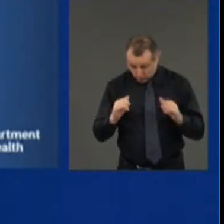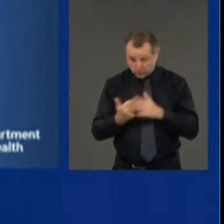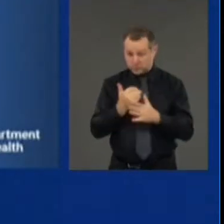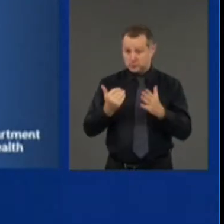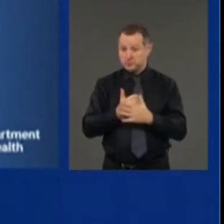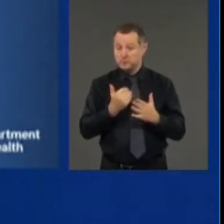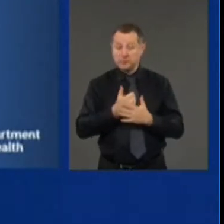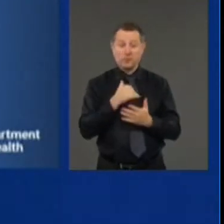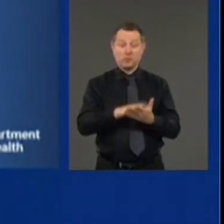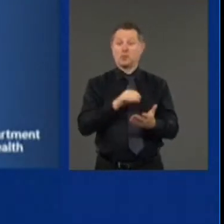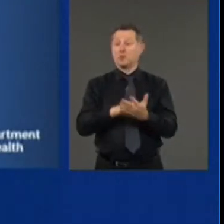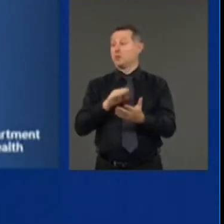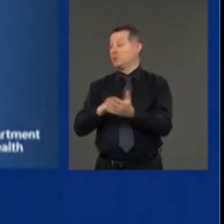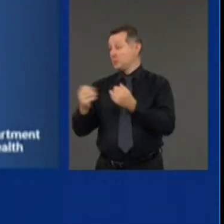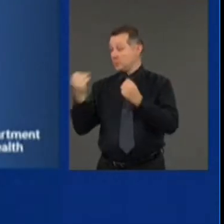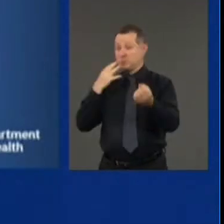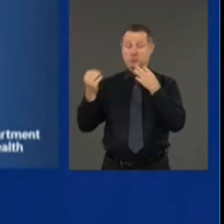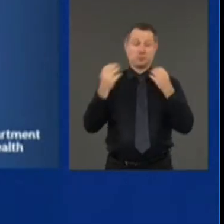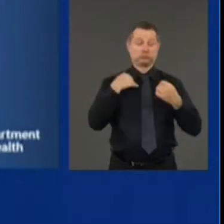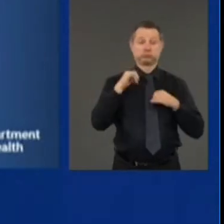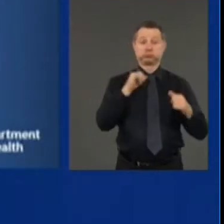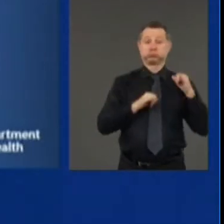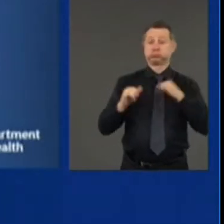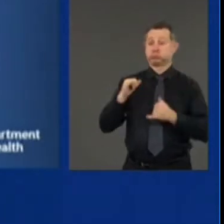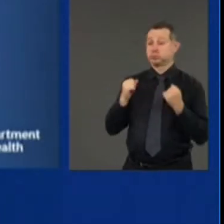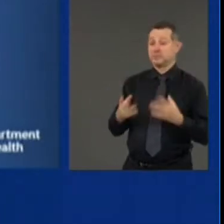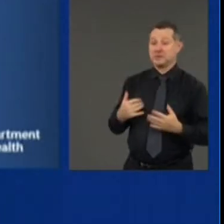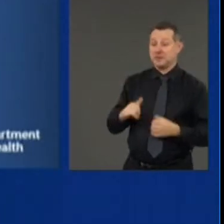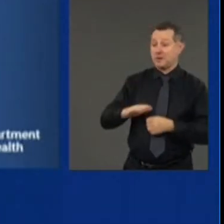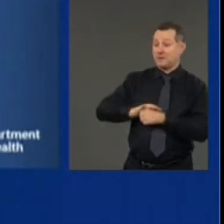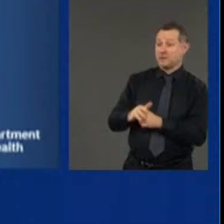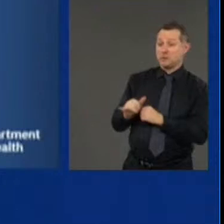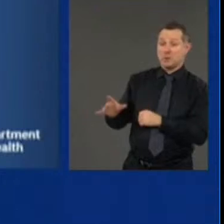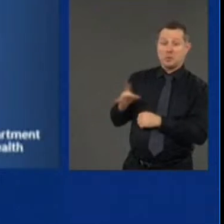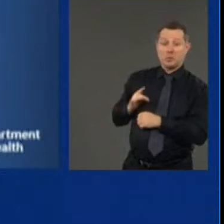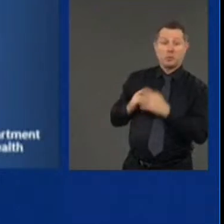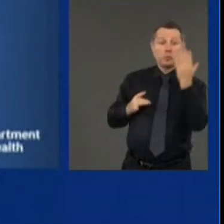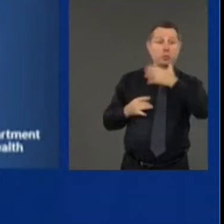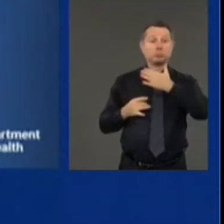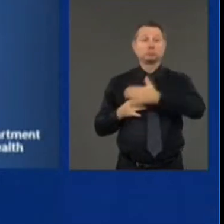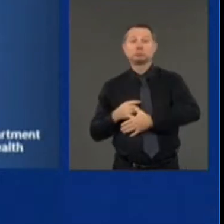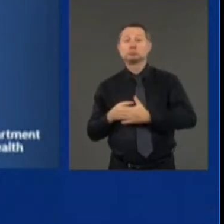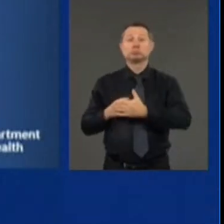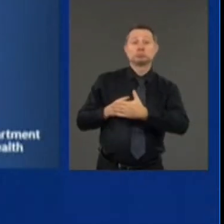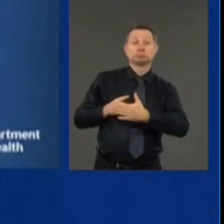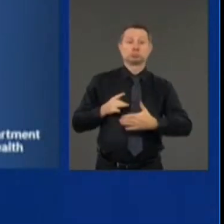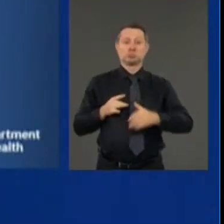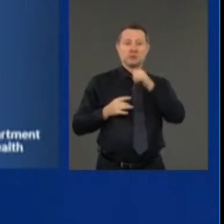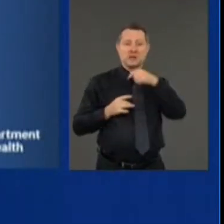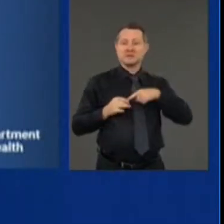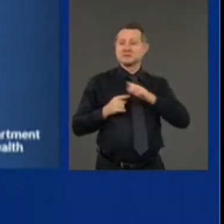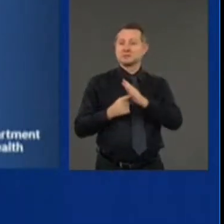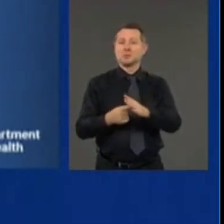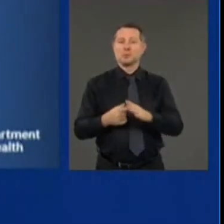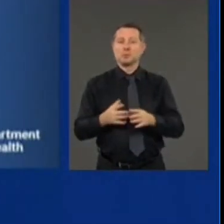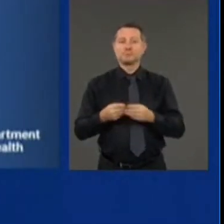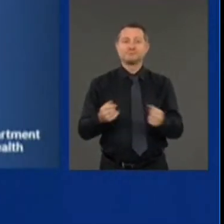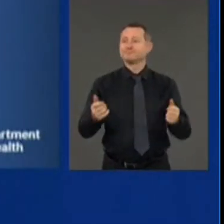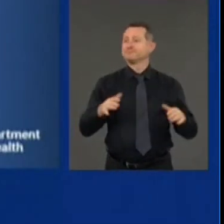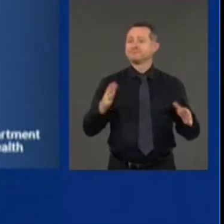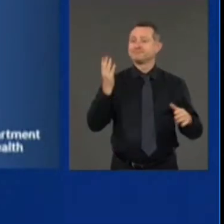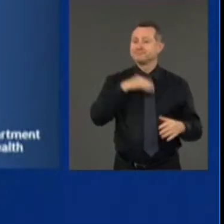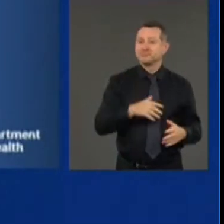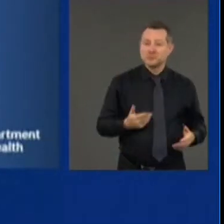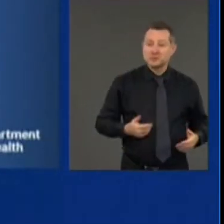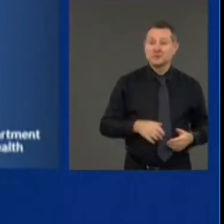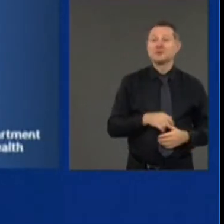the fog of war against a biological enemy can unfortunately create casualties. So now let's turn to